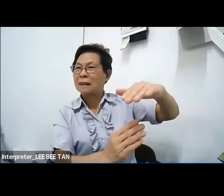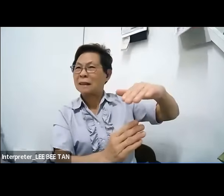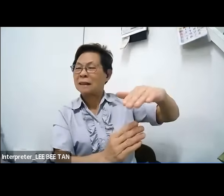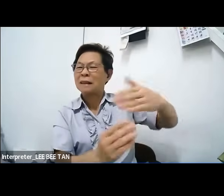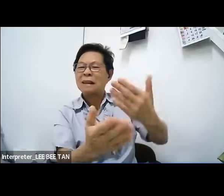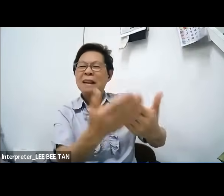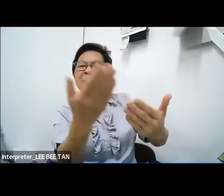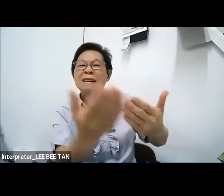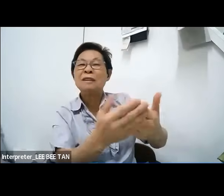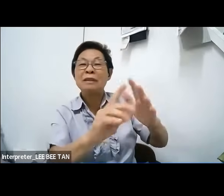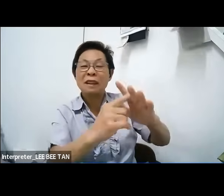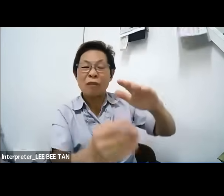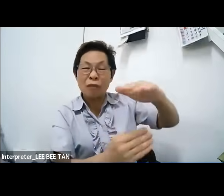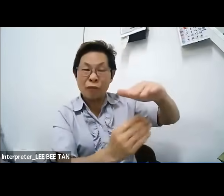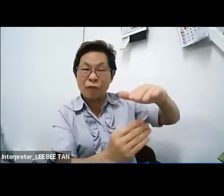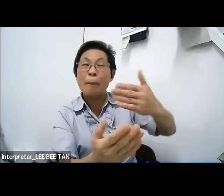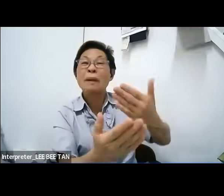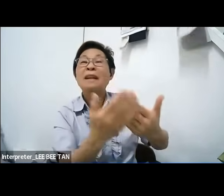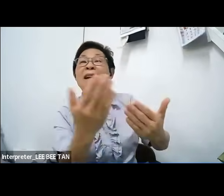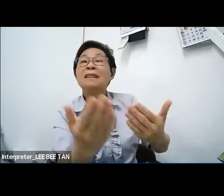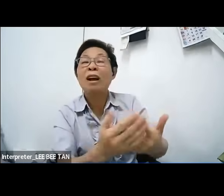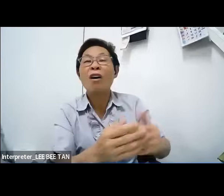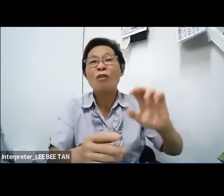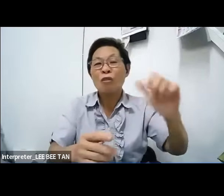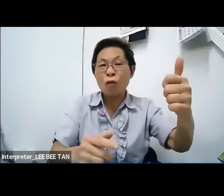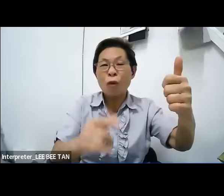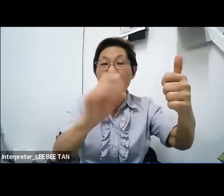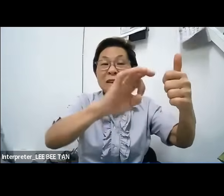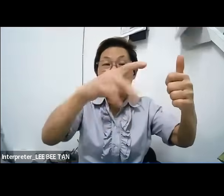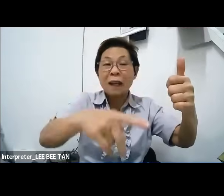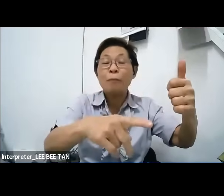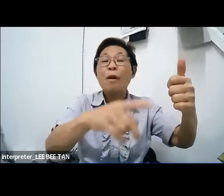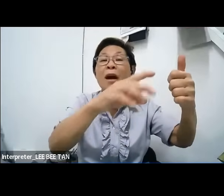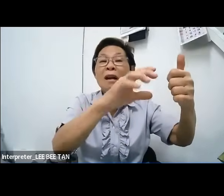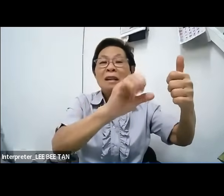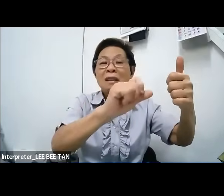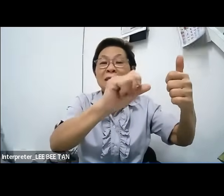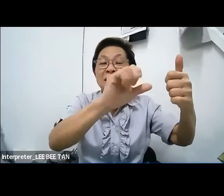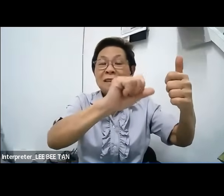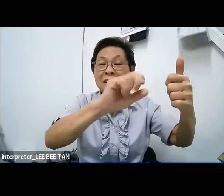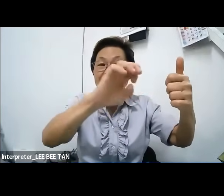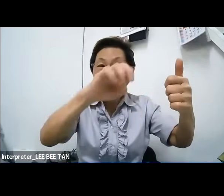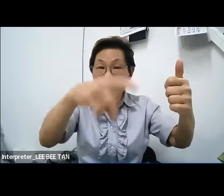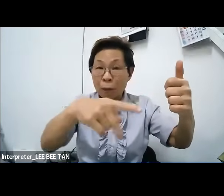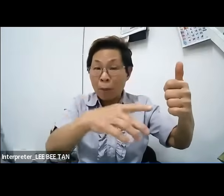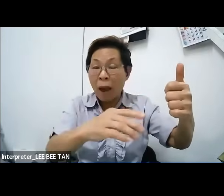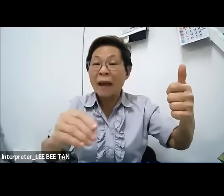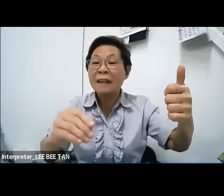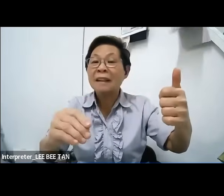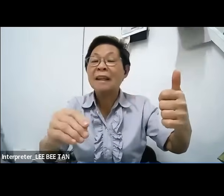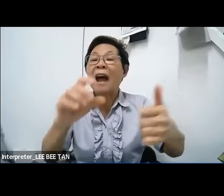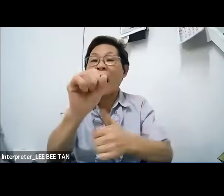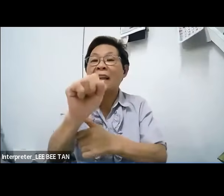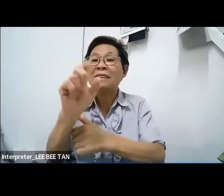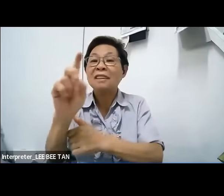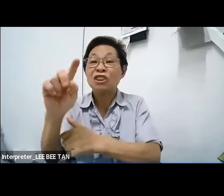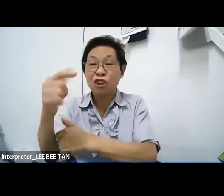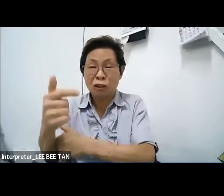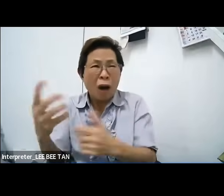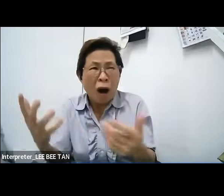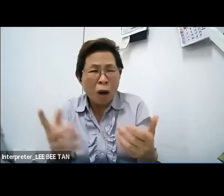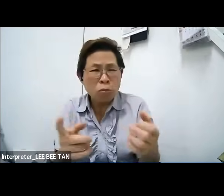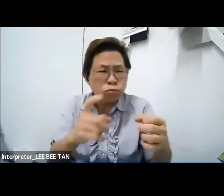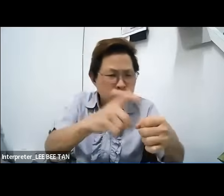first one, which is about SEP and SDGs, how it relates to each other,